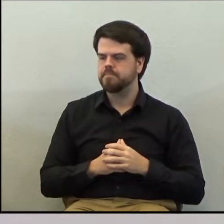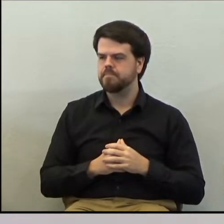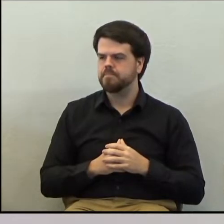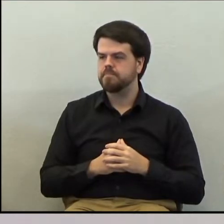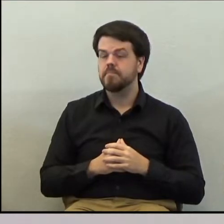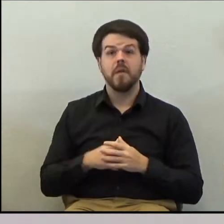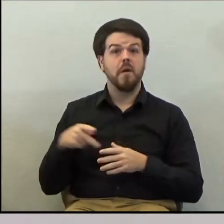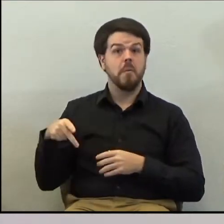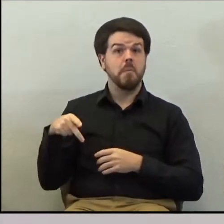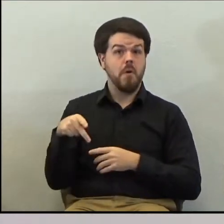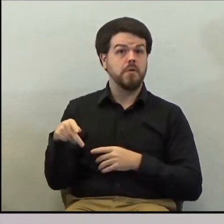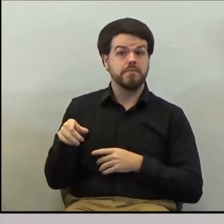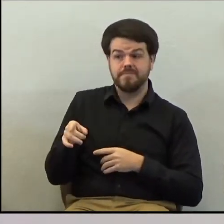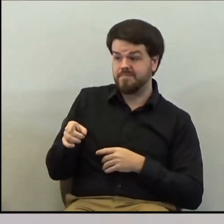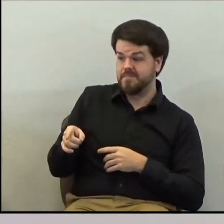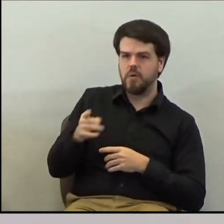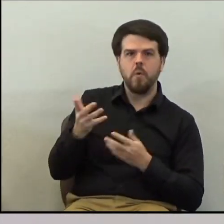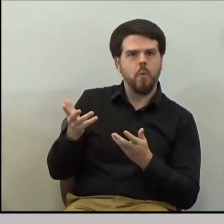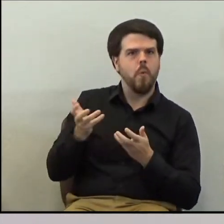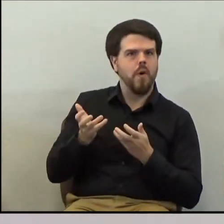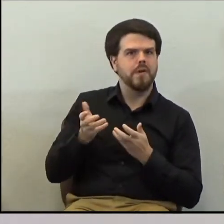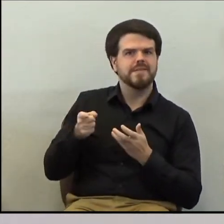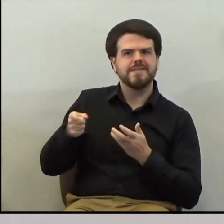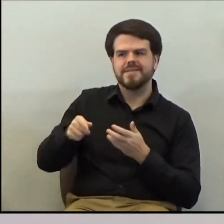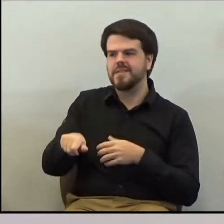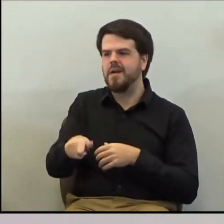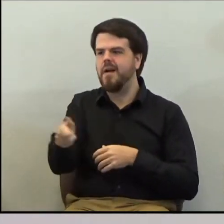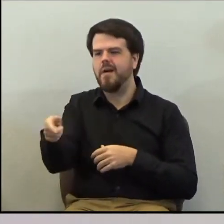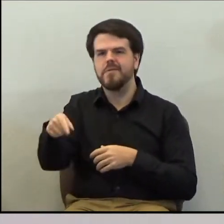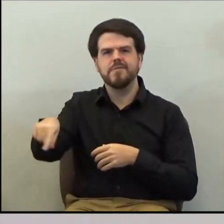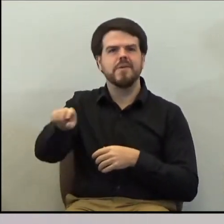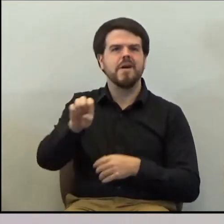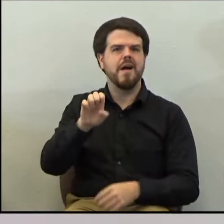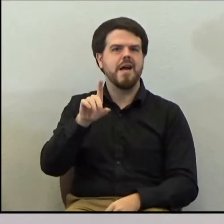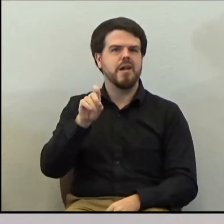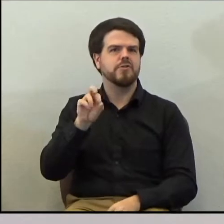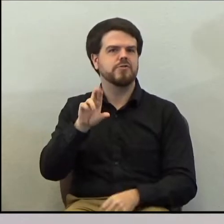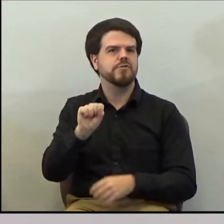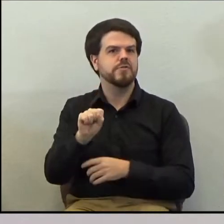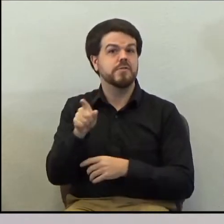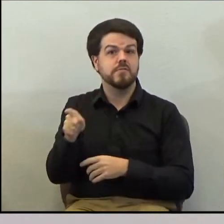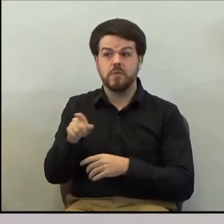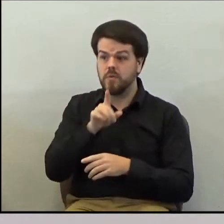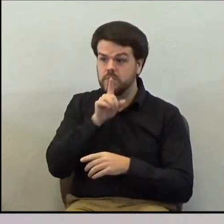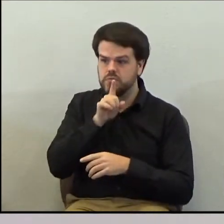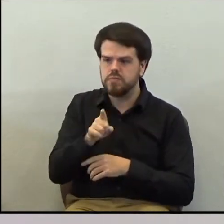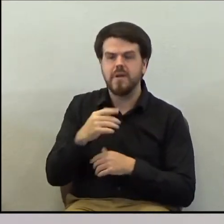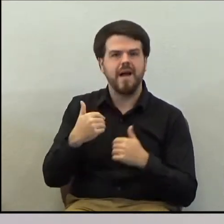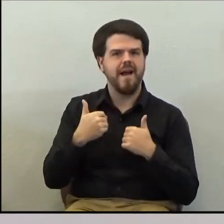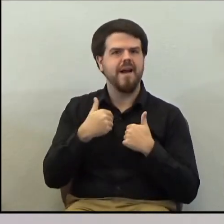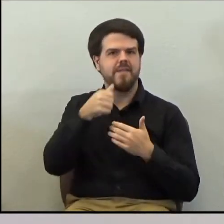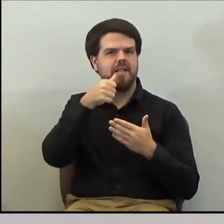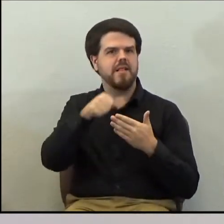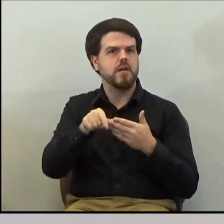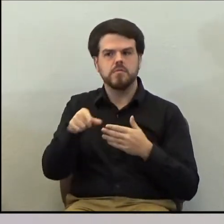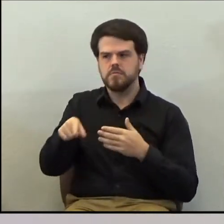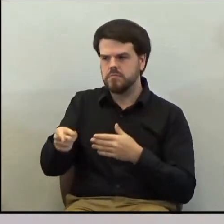Paul certainly wanted these elders, the shepherds of this church in Thessalonica, to have this letter